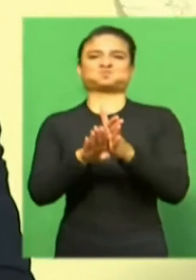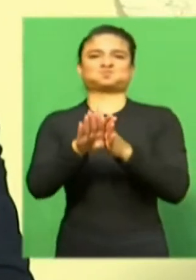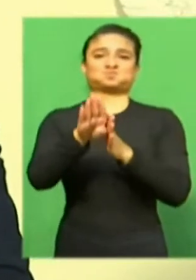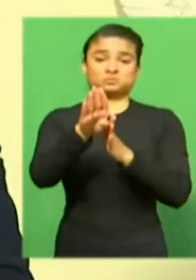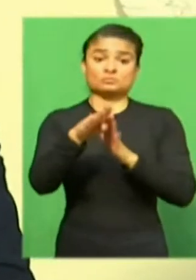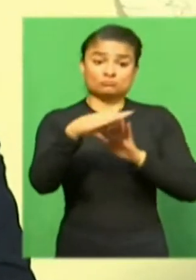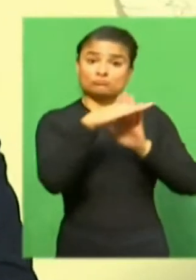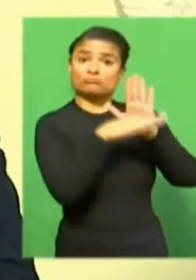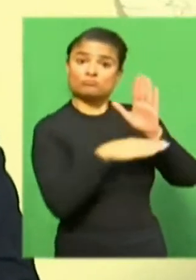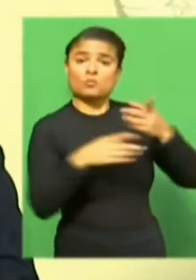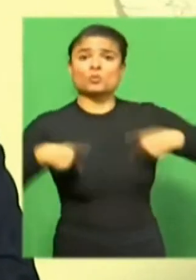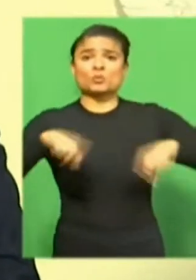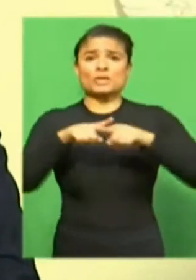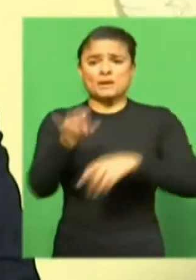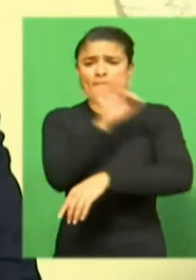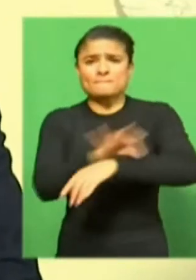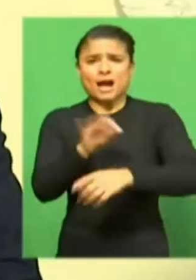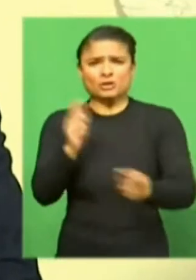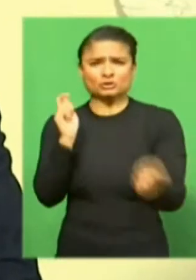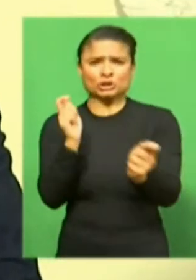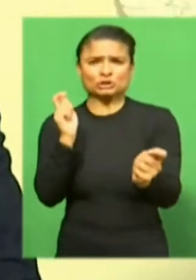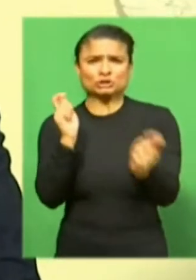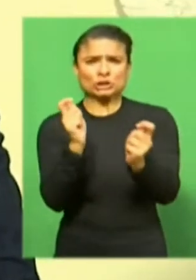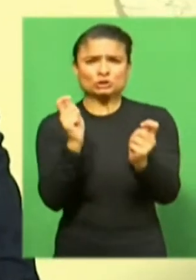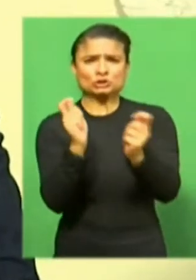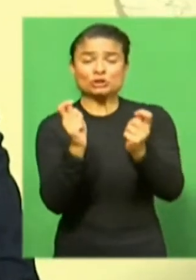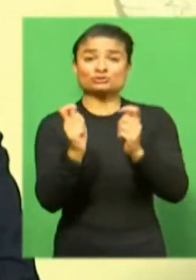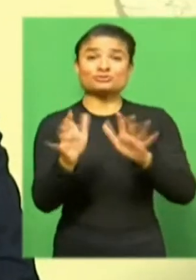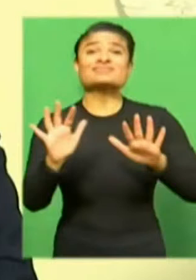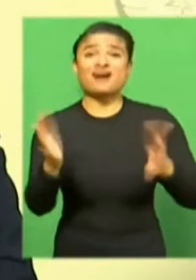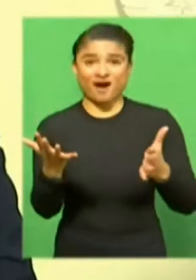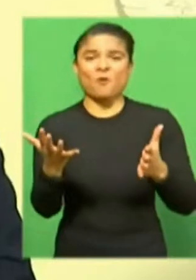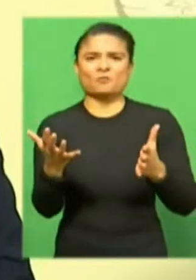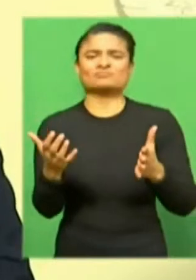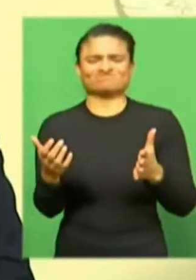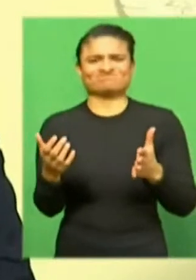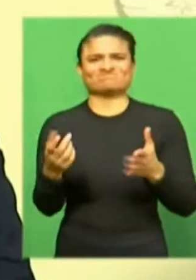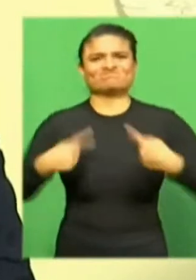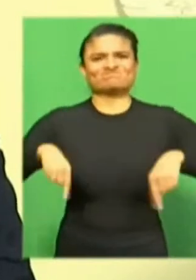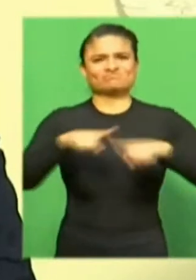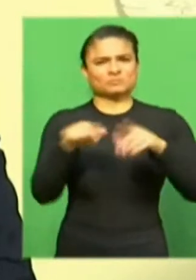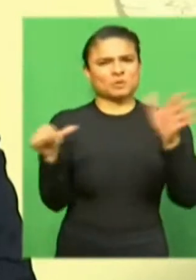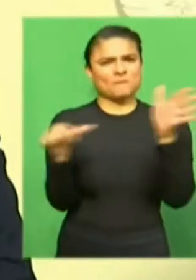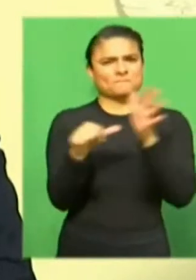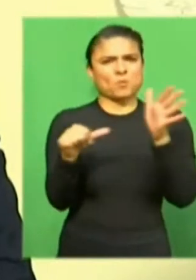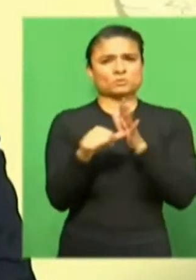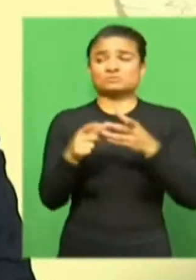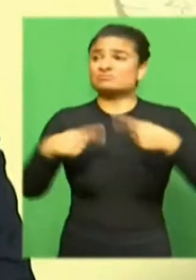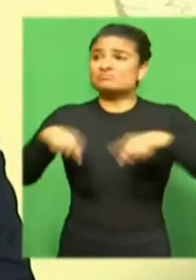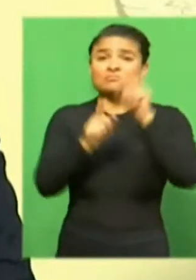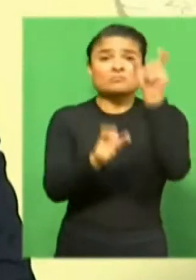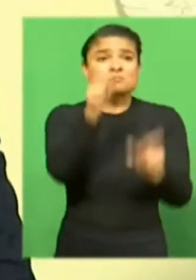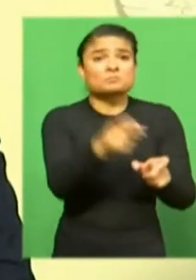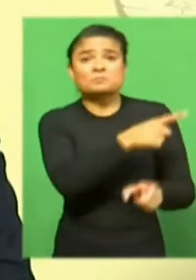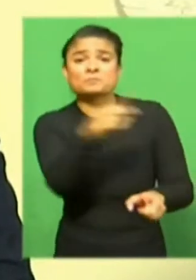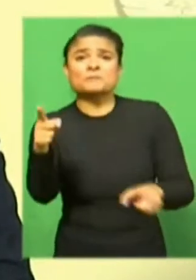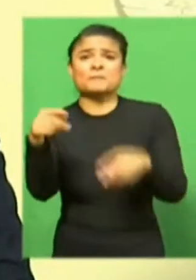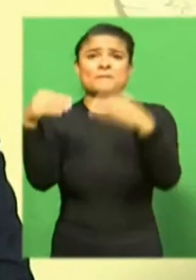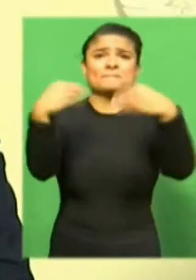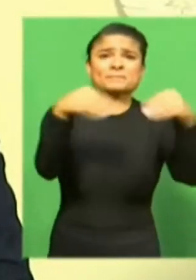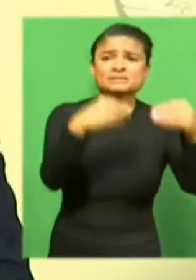We have been working closely with our social partners on the further measures we will take to address